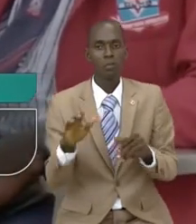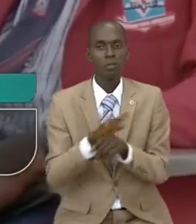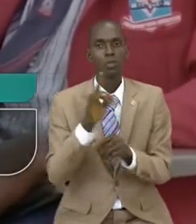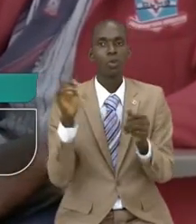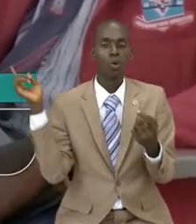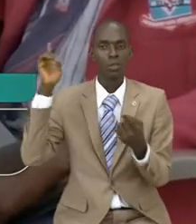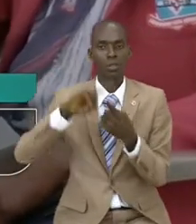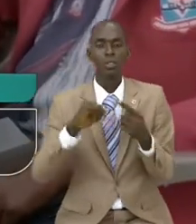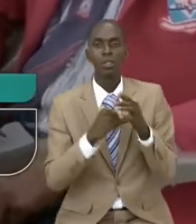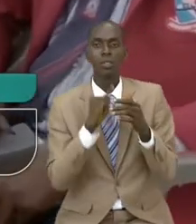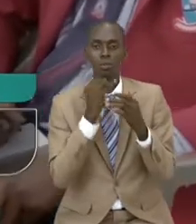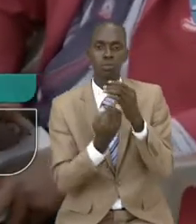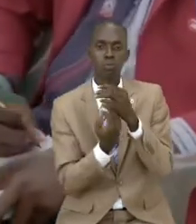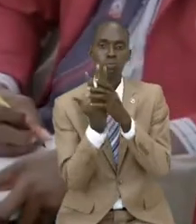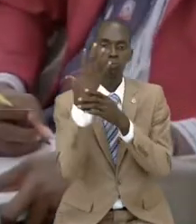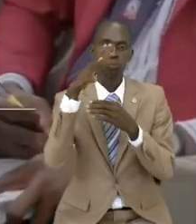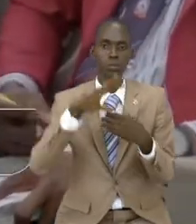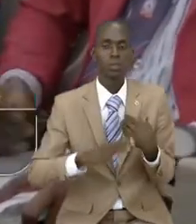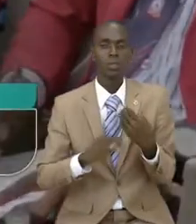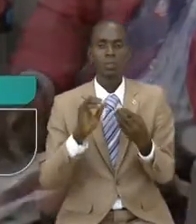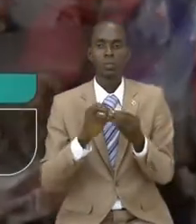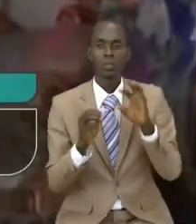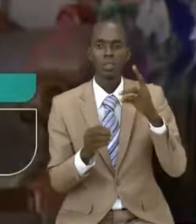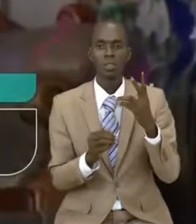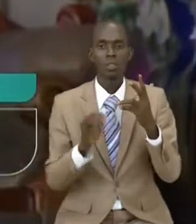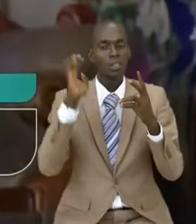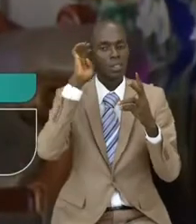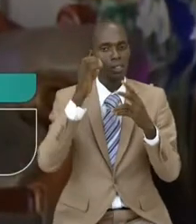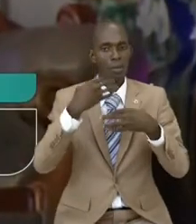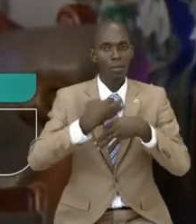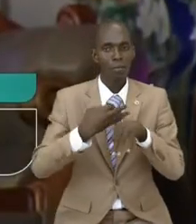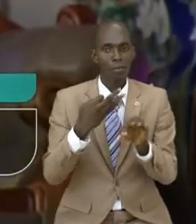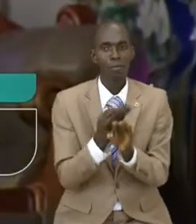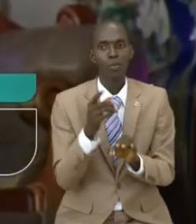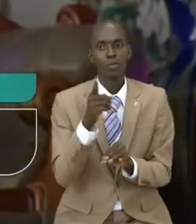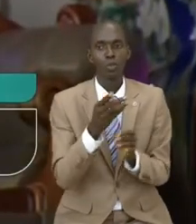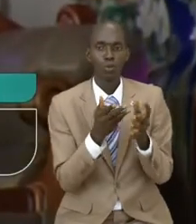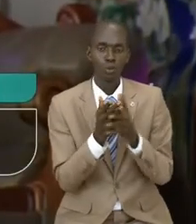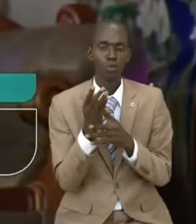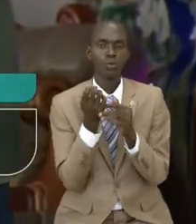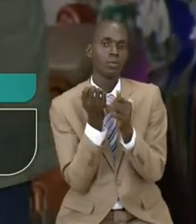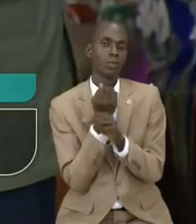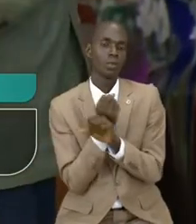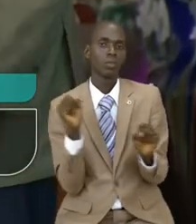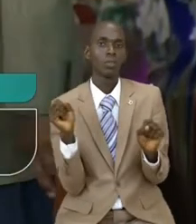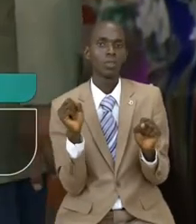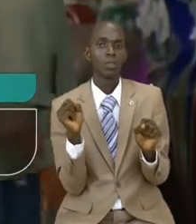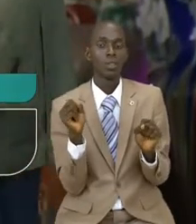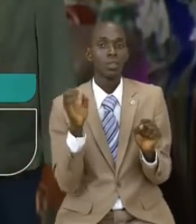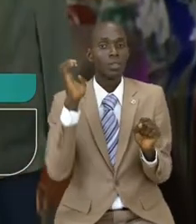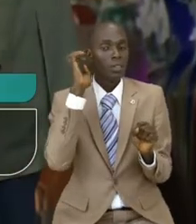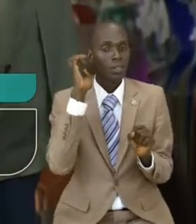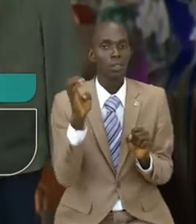six, he forms you through salvation. When you come to the Lord and you are